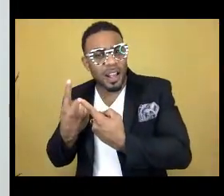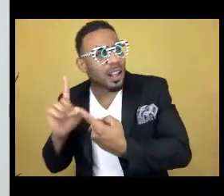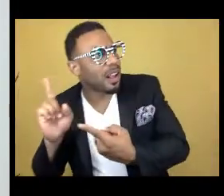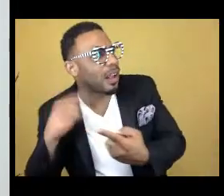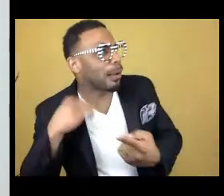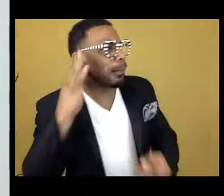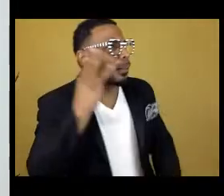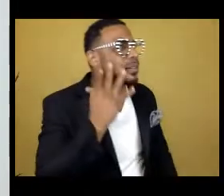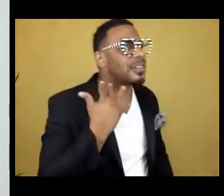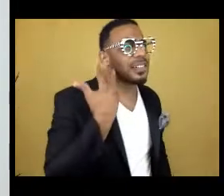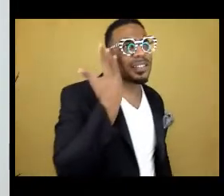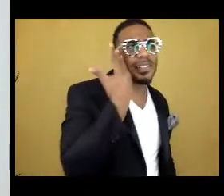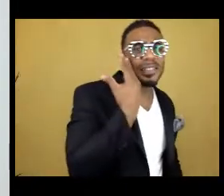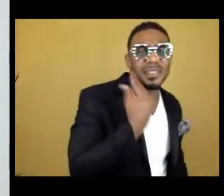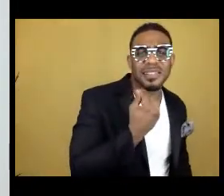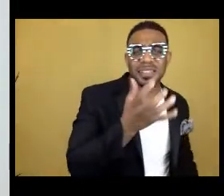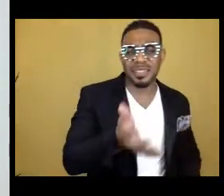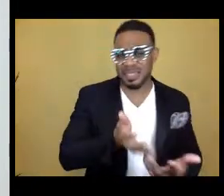where I fit,